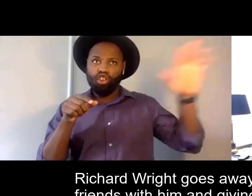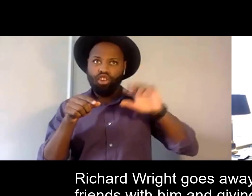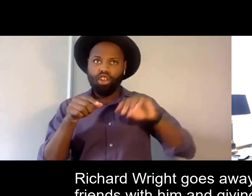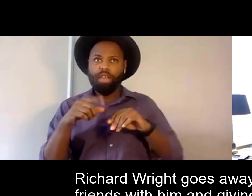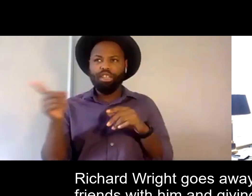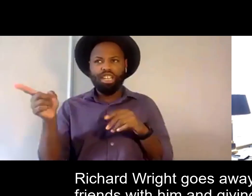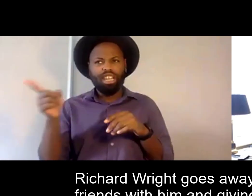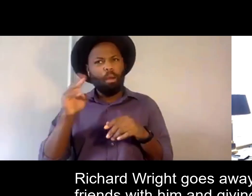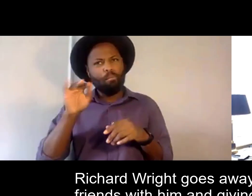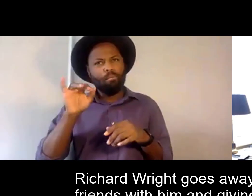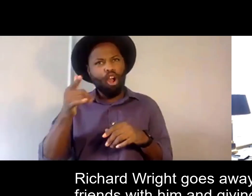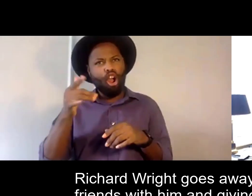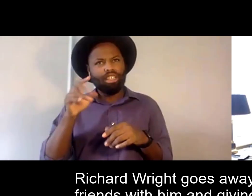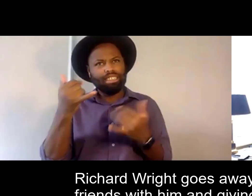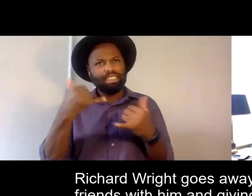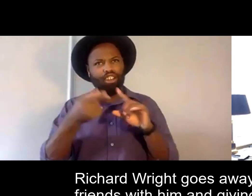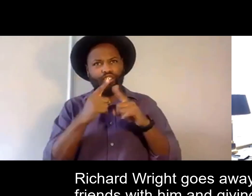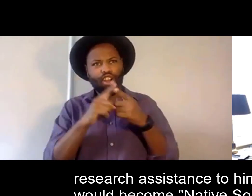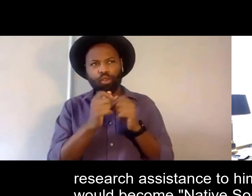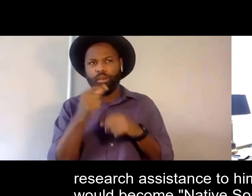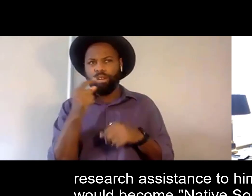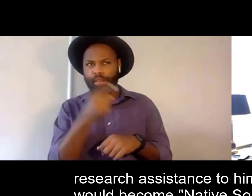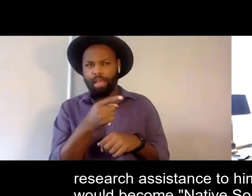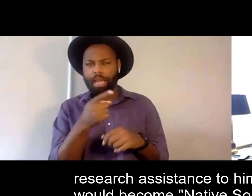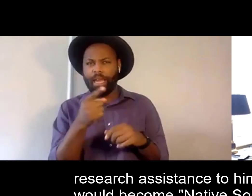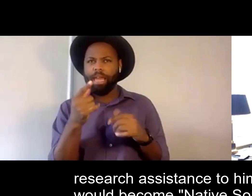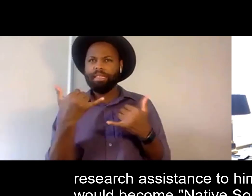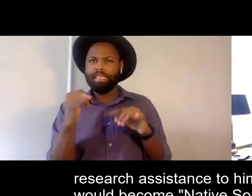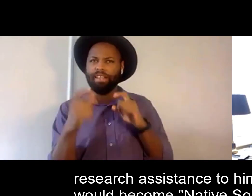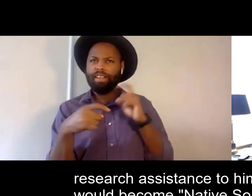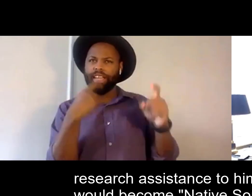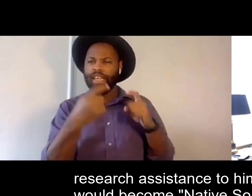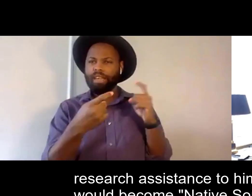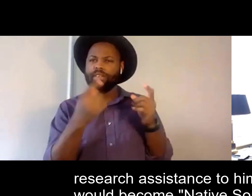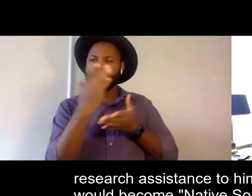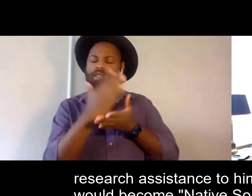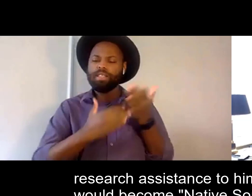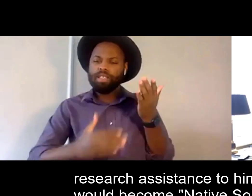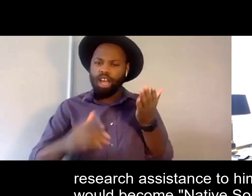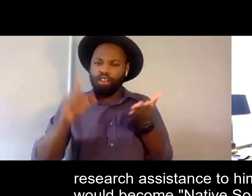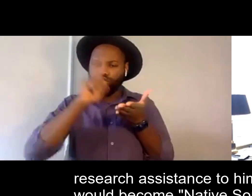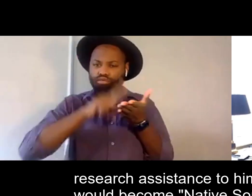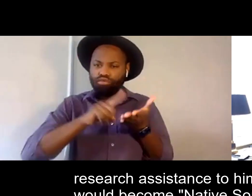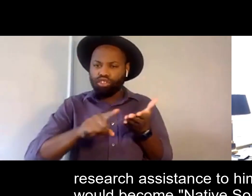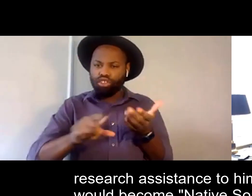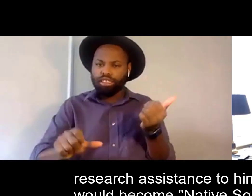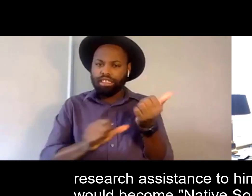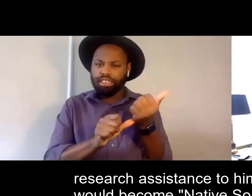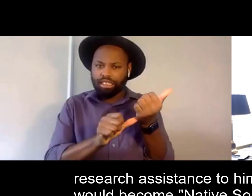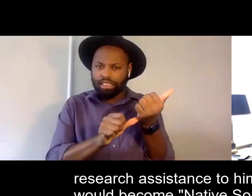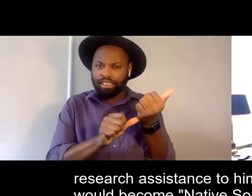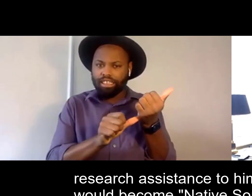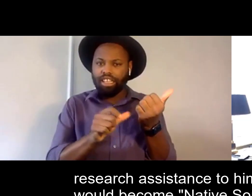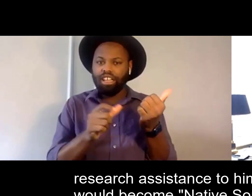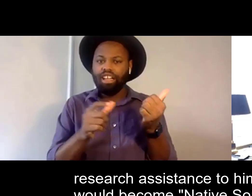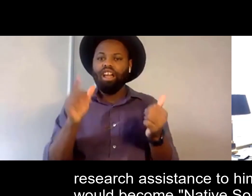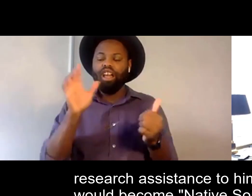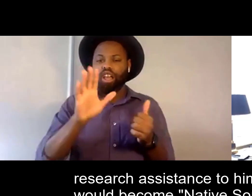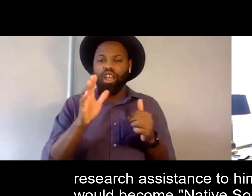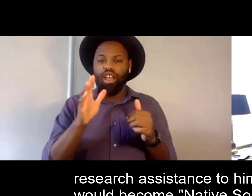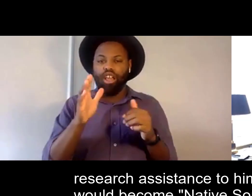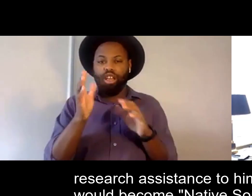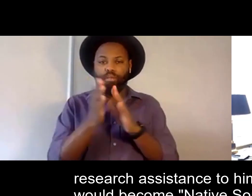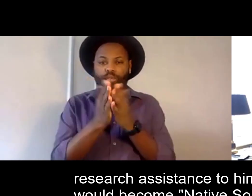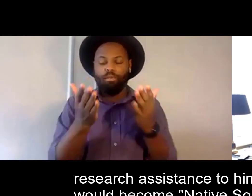giving some kind of, I don't know, research assistance to him for his book that would become Native Son. And at the